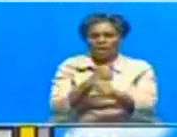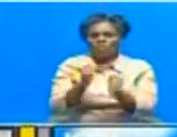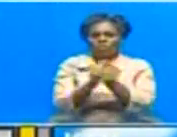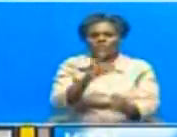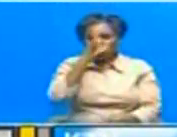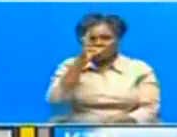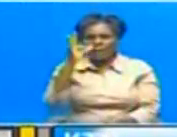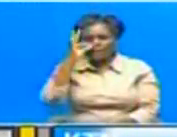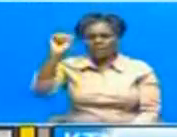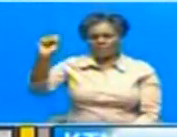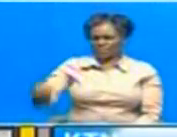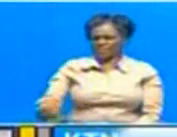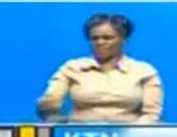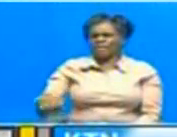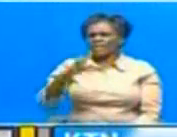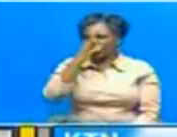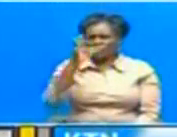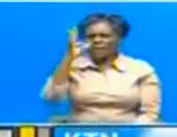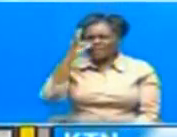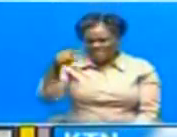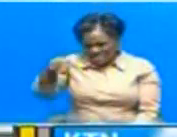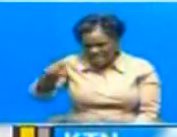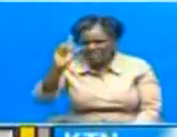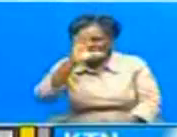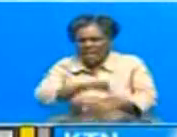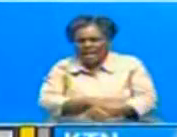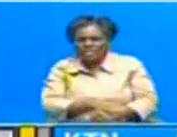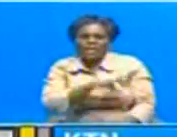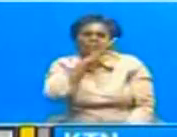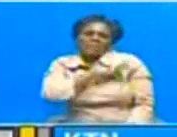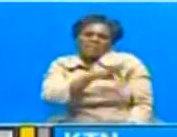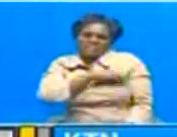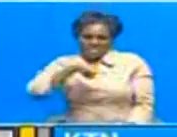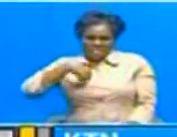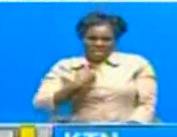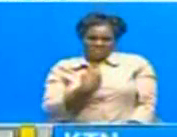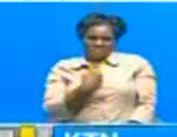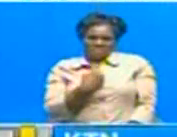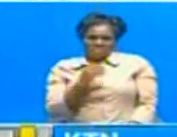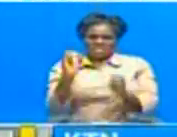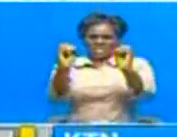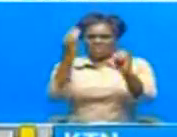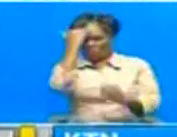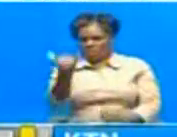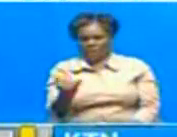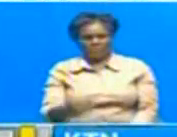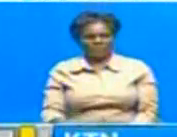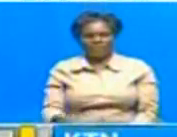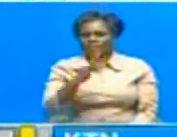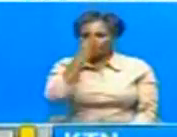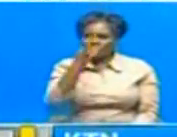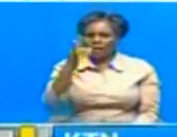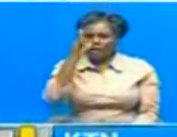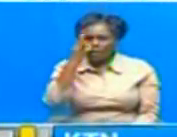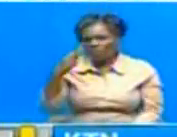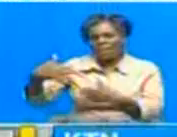Yes. Why should Kibaki be entitled to these benefits and I not? So the argument would be Kibaki is done